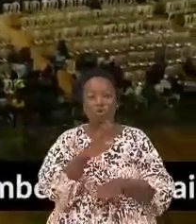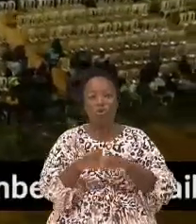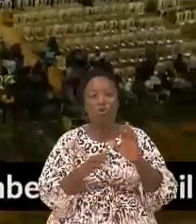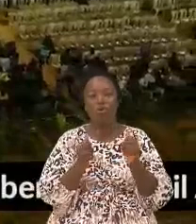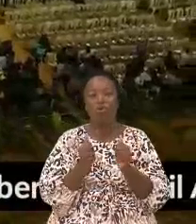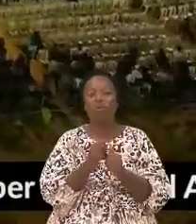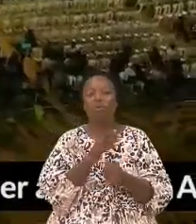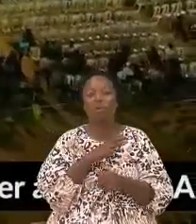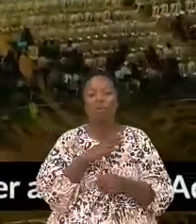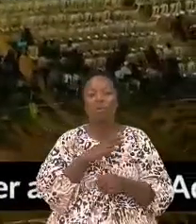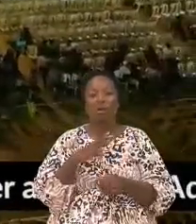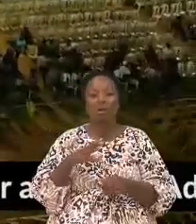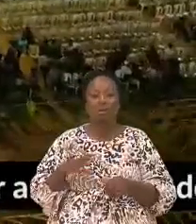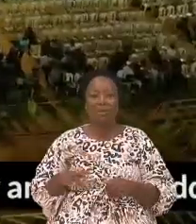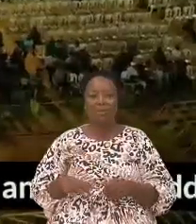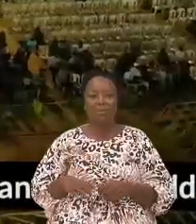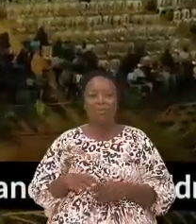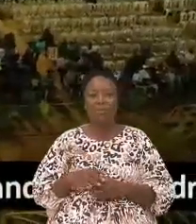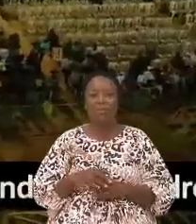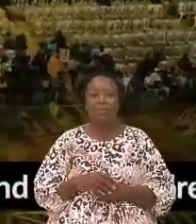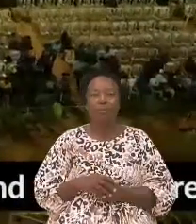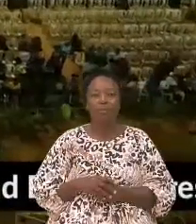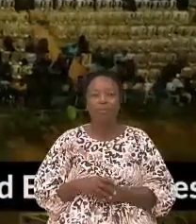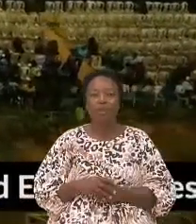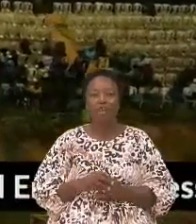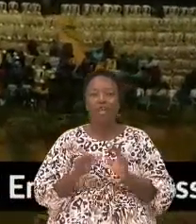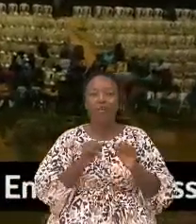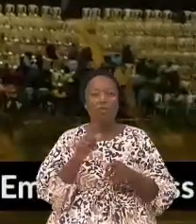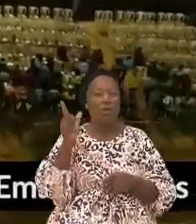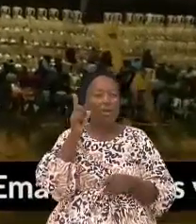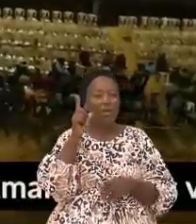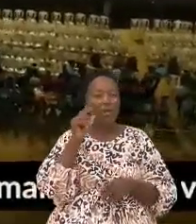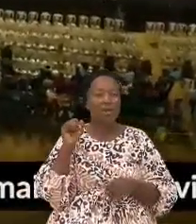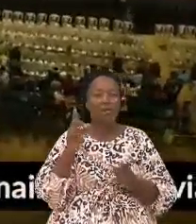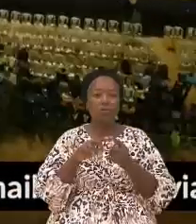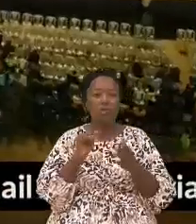further in your new walk with Christ.